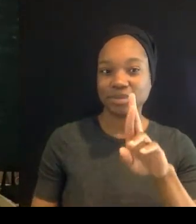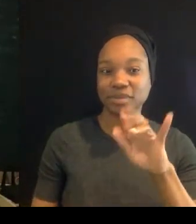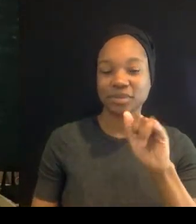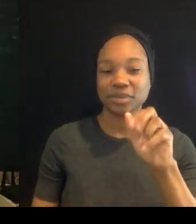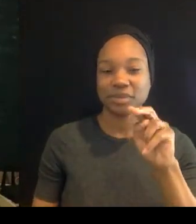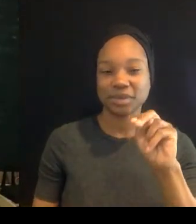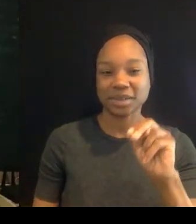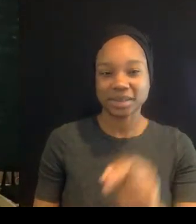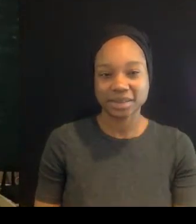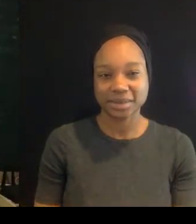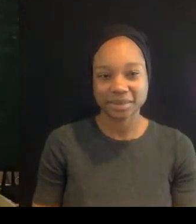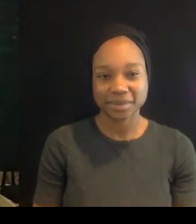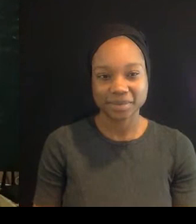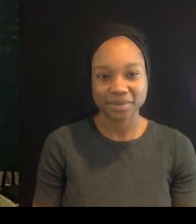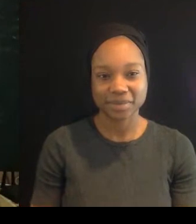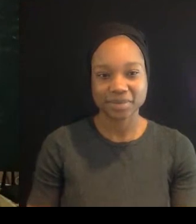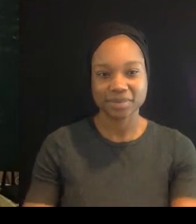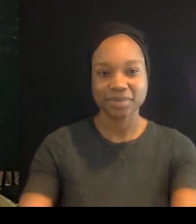Thank you.